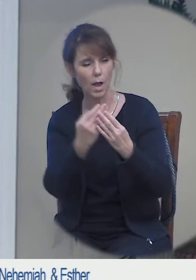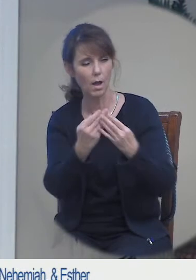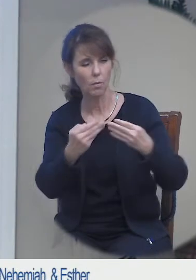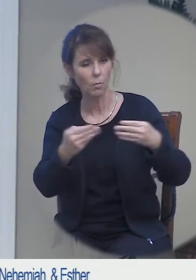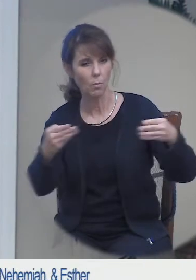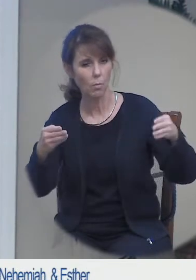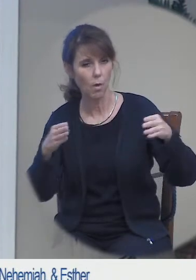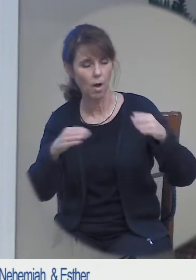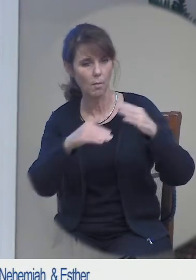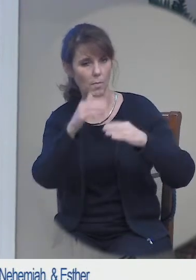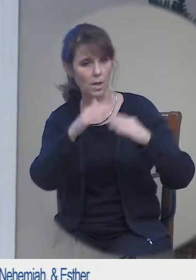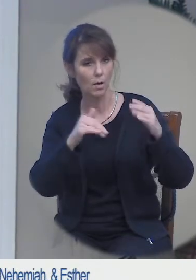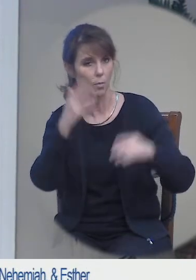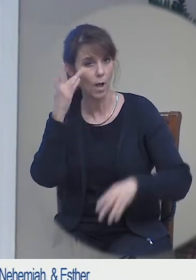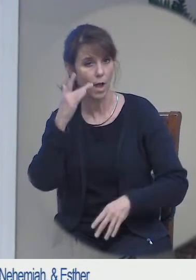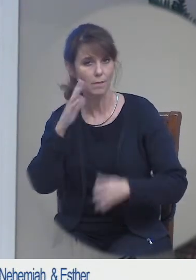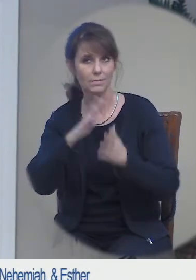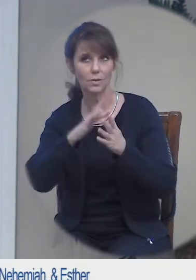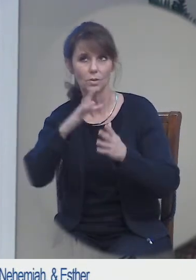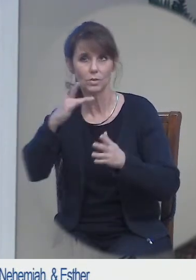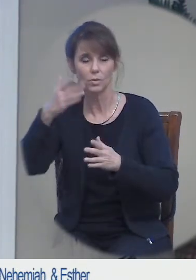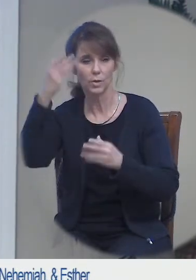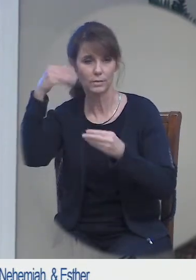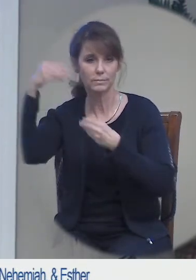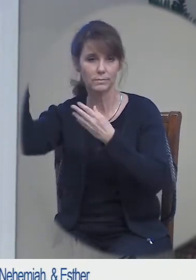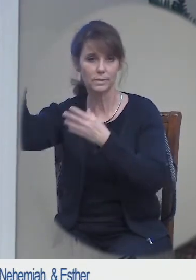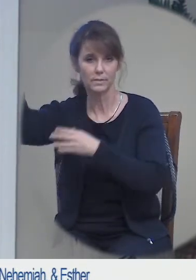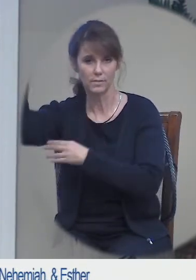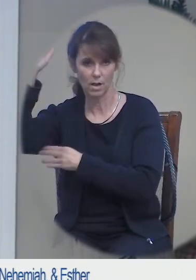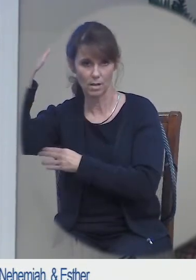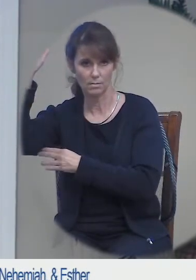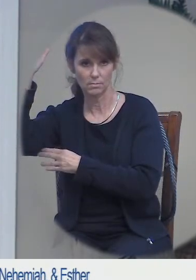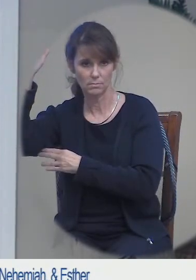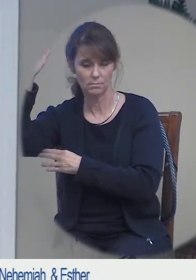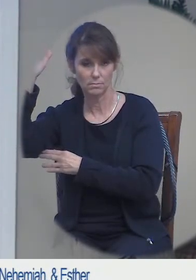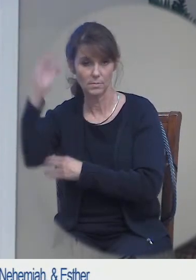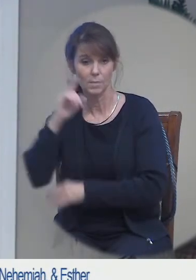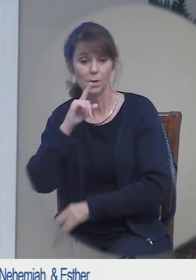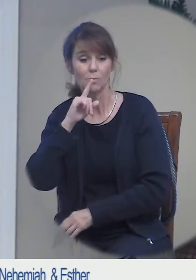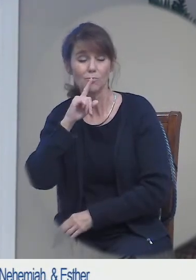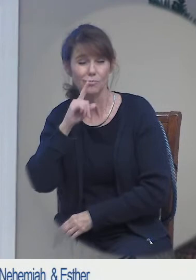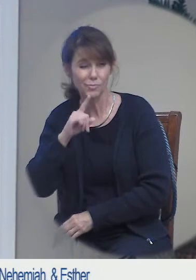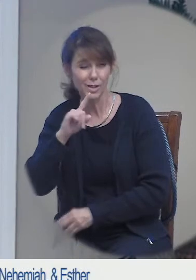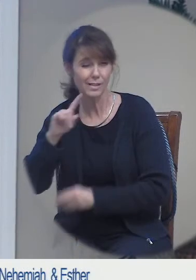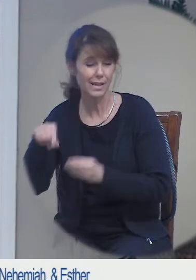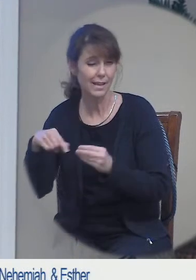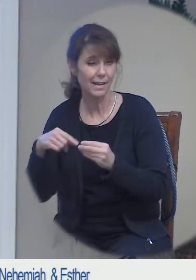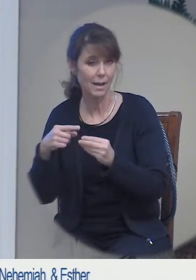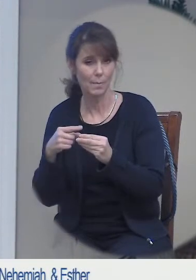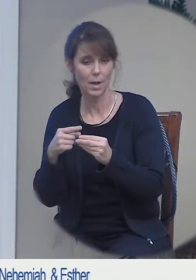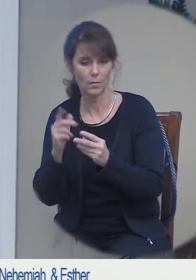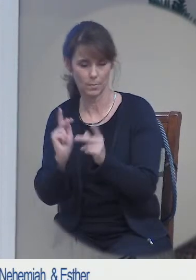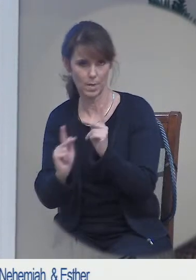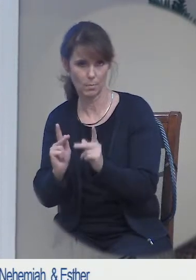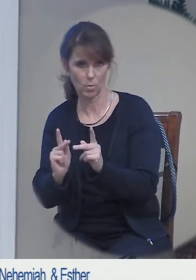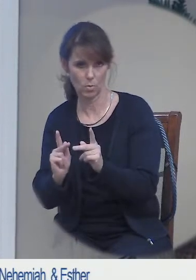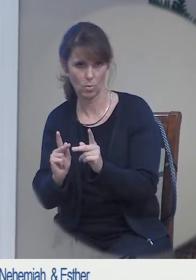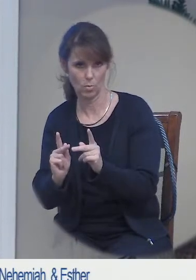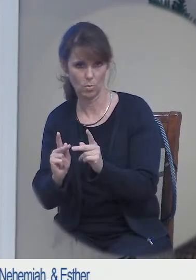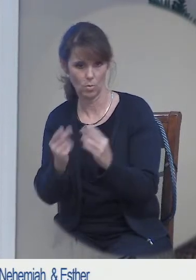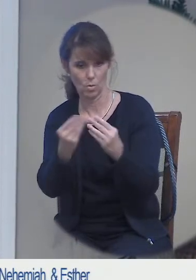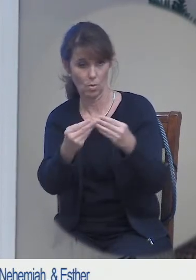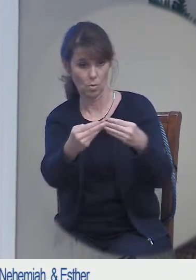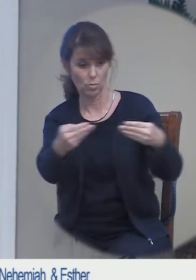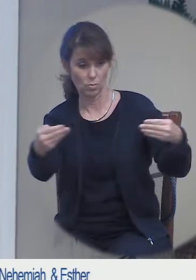protect the city. But ultimately, it was about the people, right? That's what this list shows us. The walls were